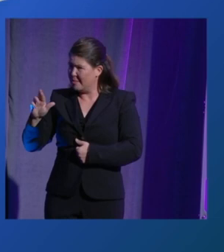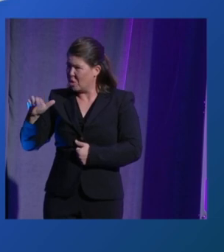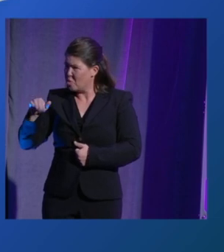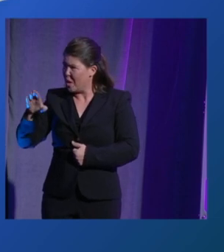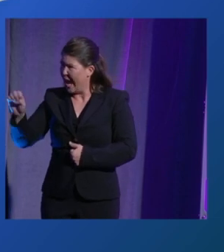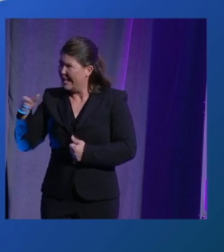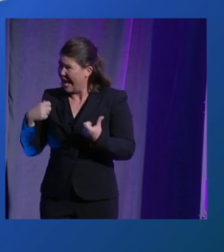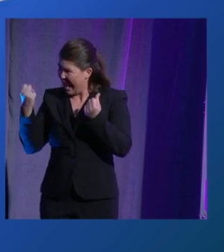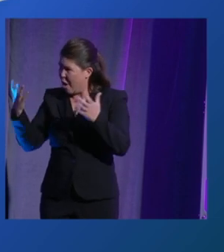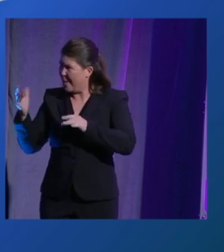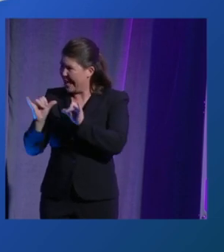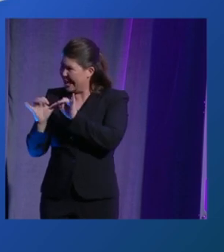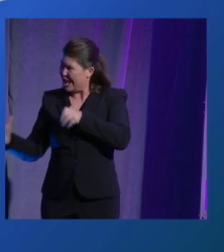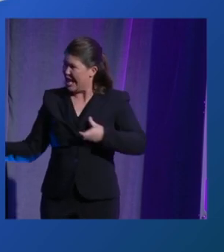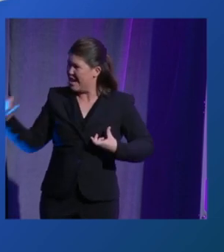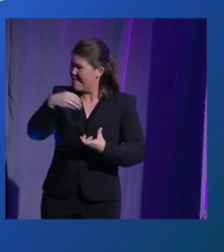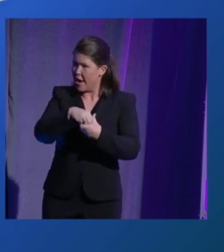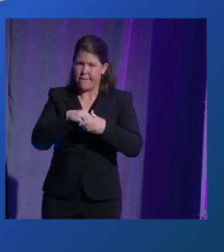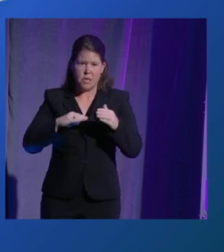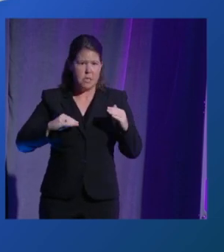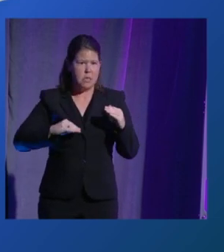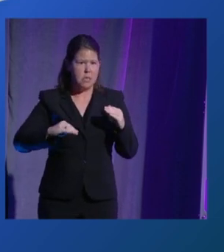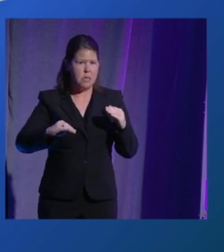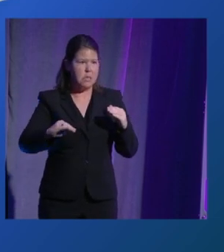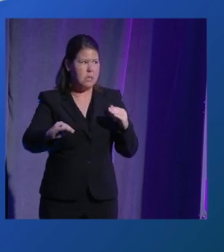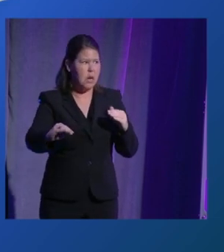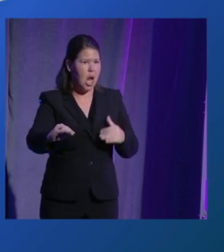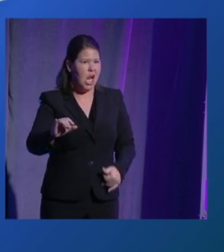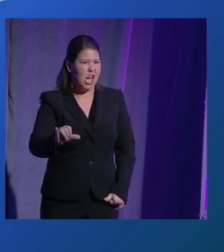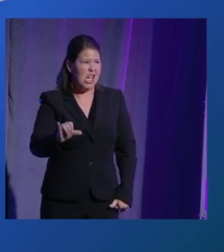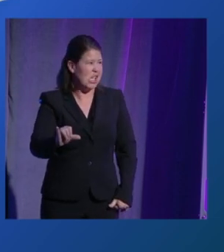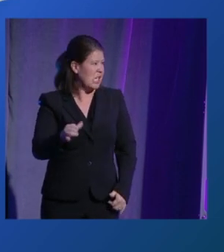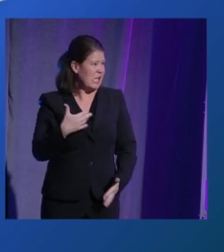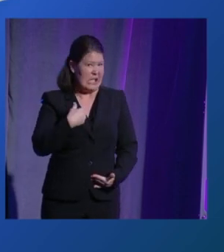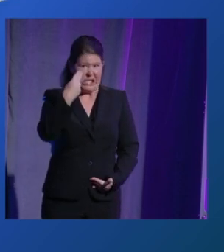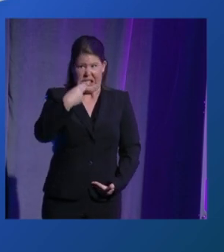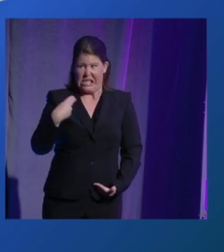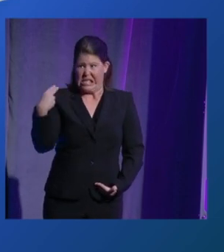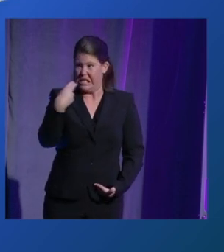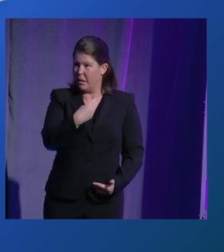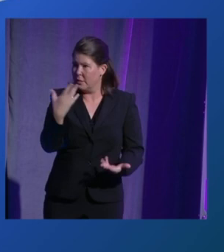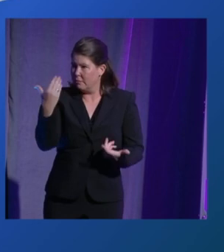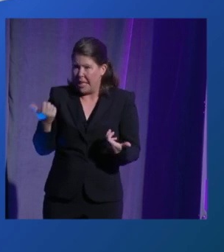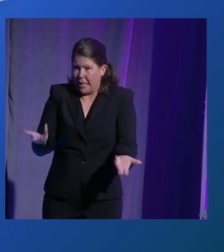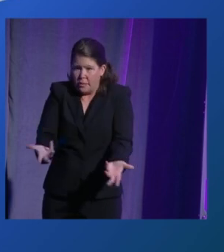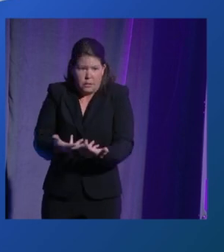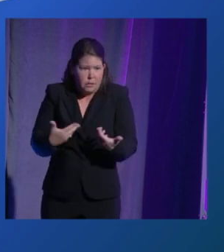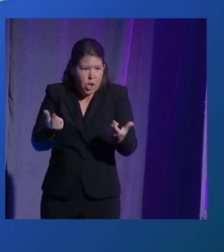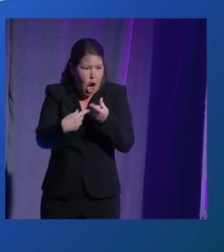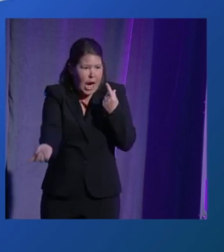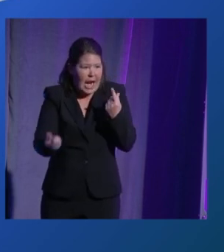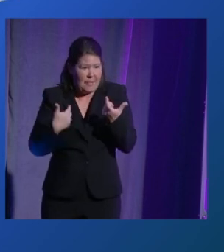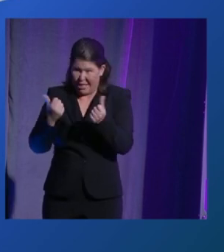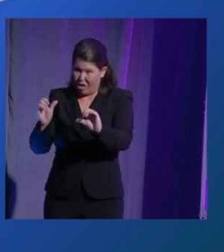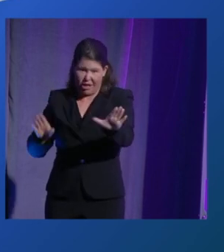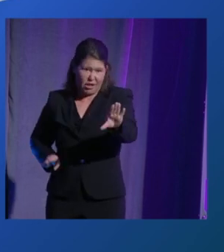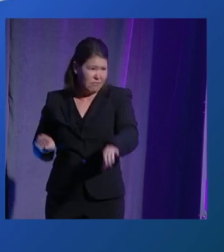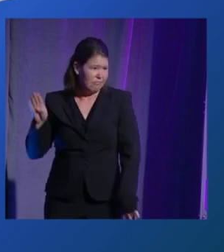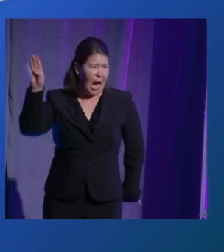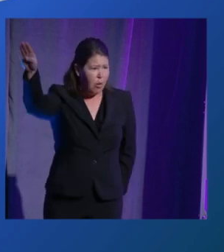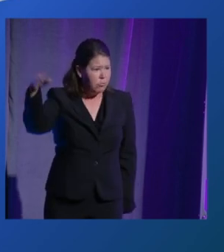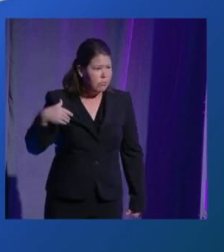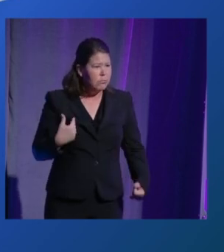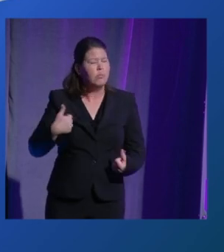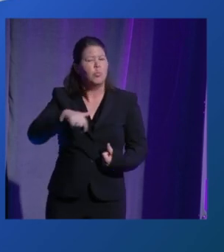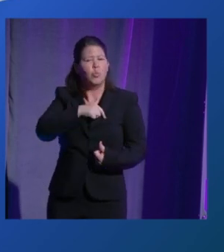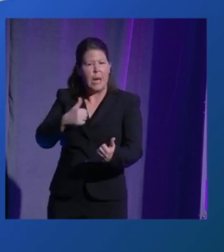this the odds don't look good for us because we haven't committed it and and Academia is trying to catch up our good friends at Purdue uh mediate Tech is a partner with